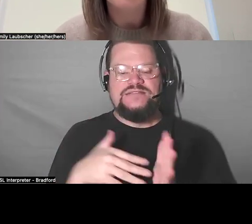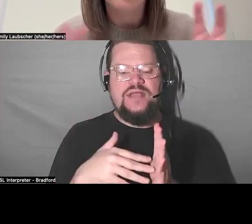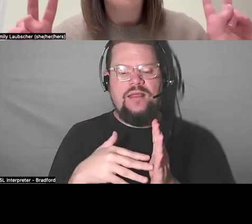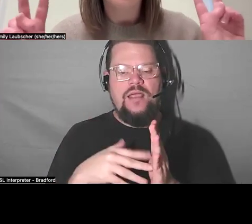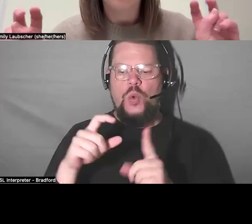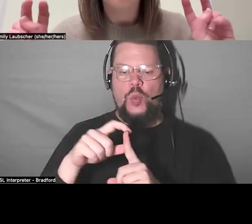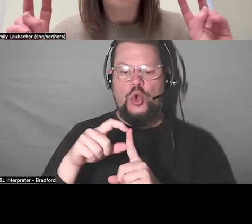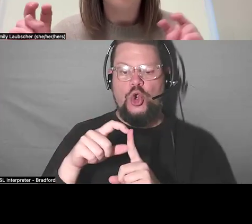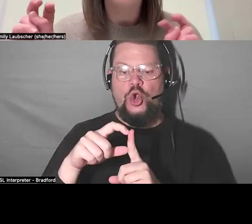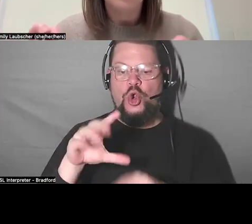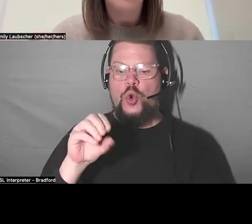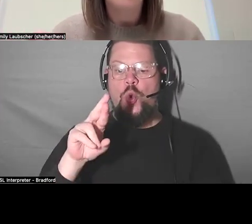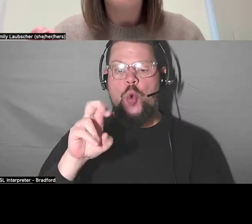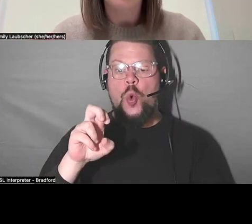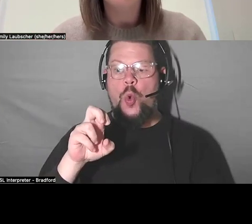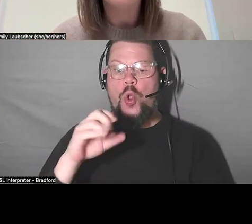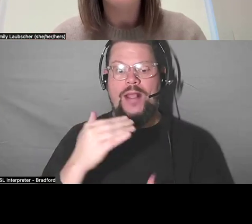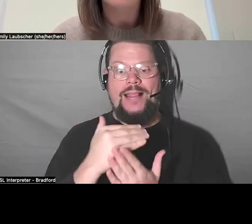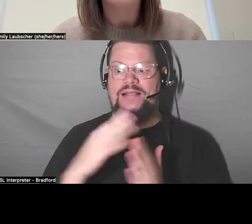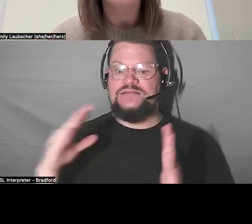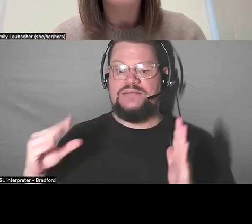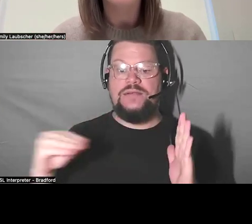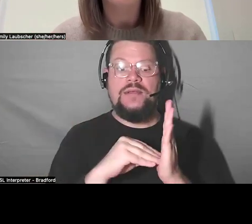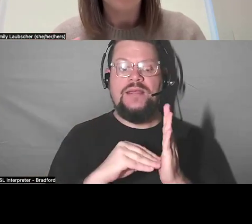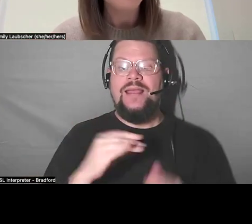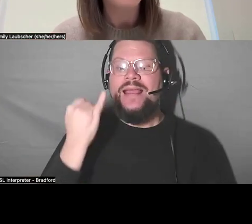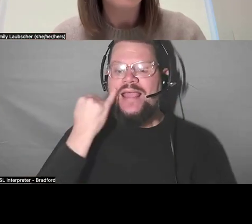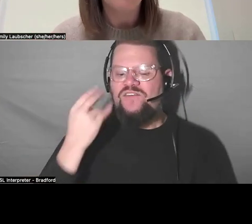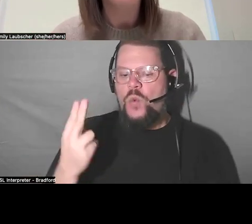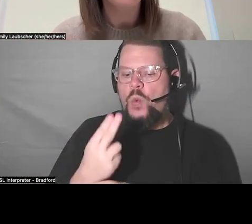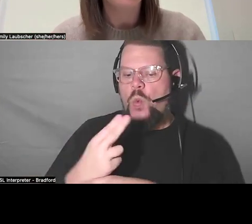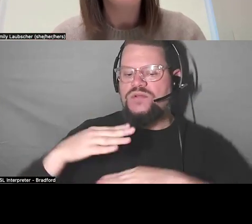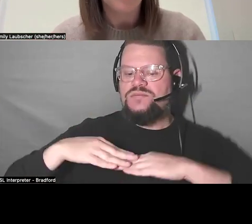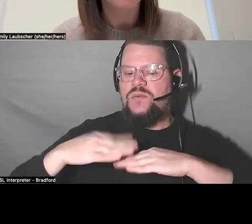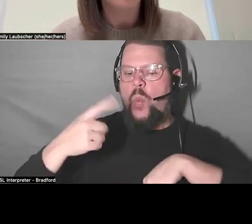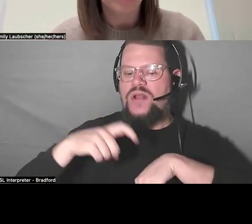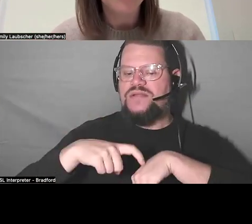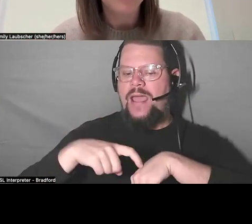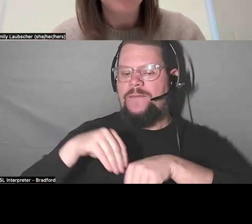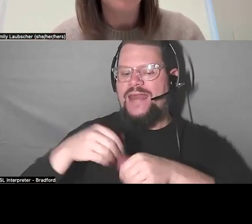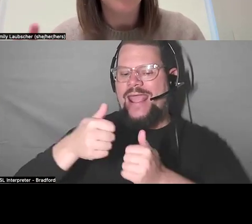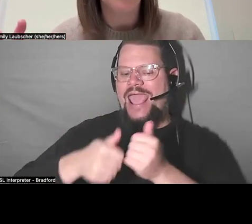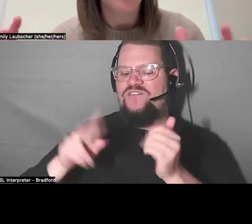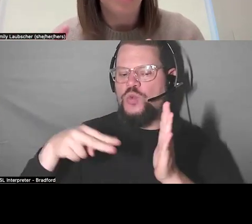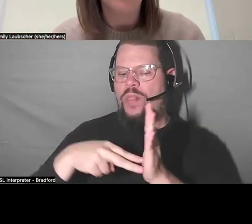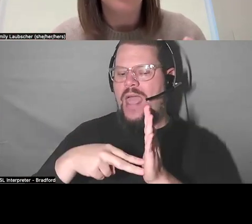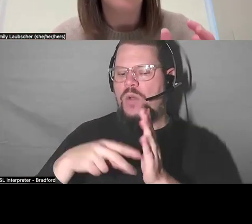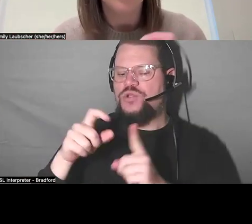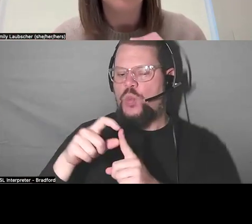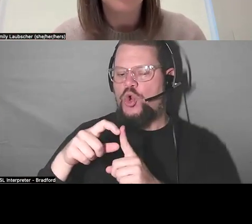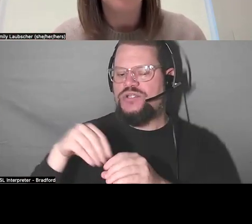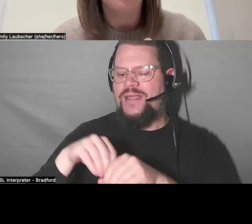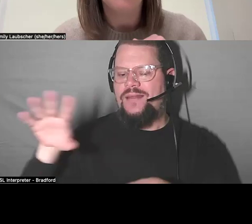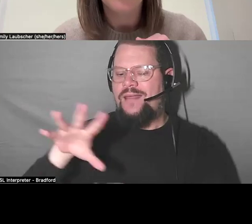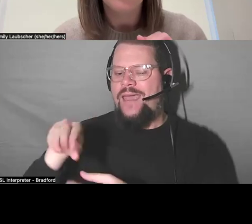ended up on the core word list if they were used at least once in every 2,000 words within the total aggregated